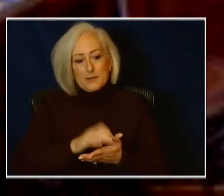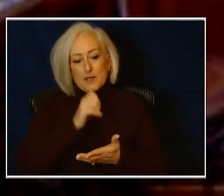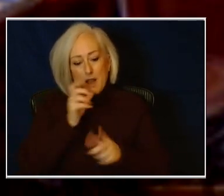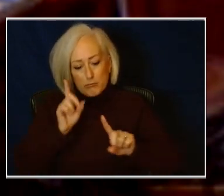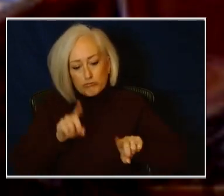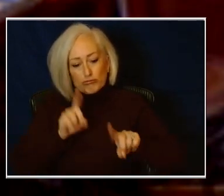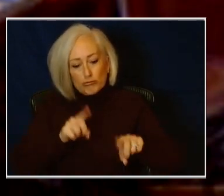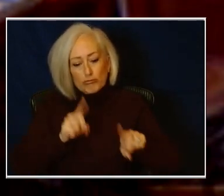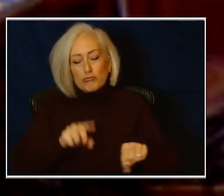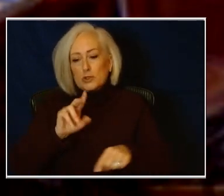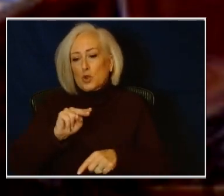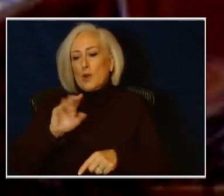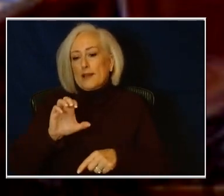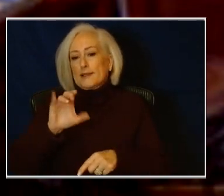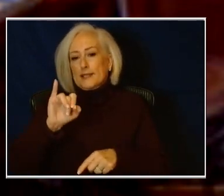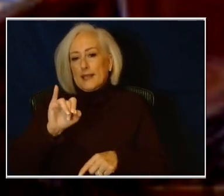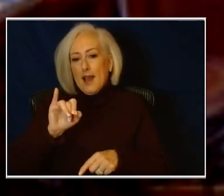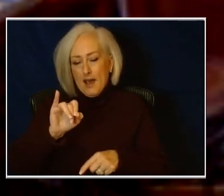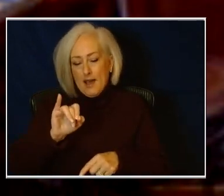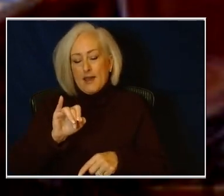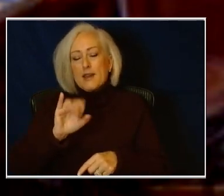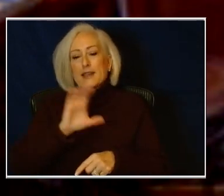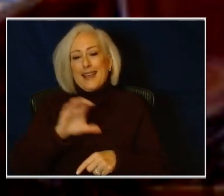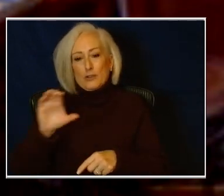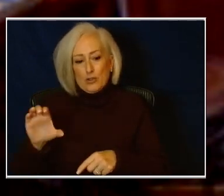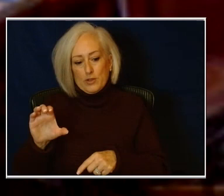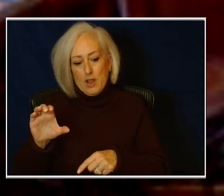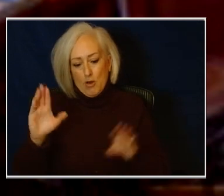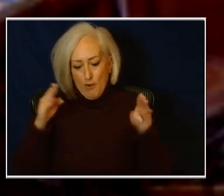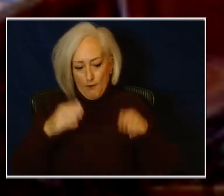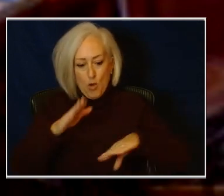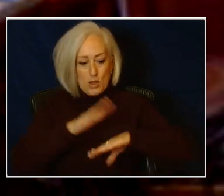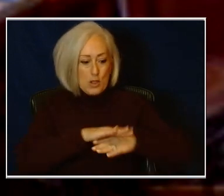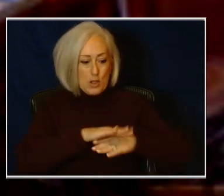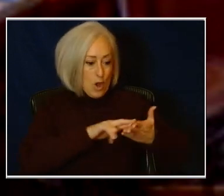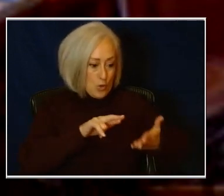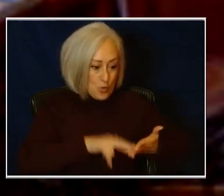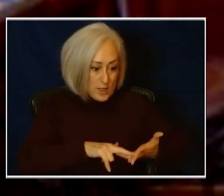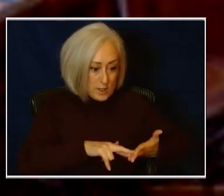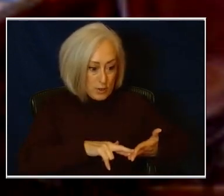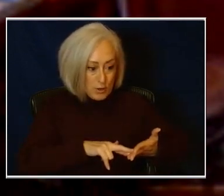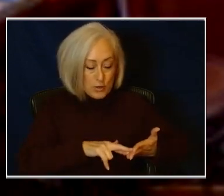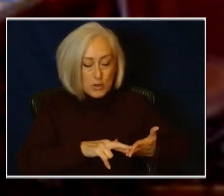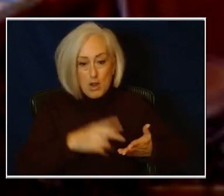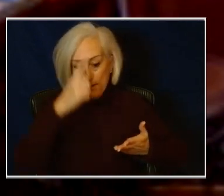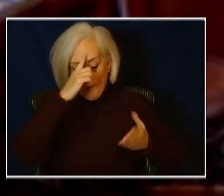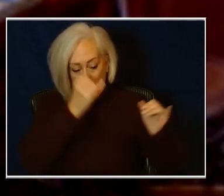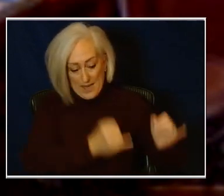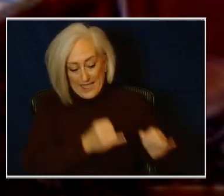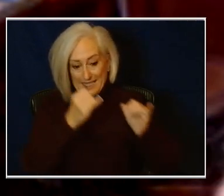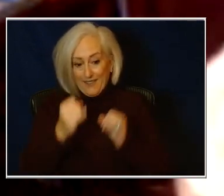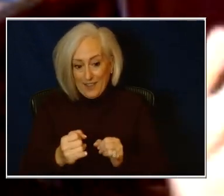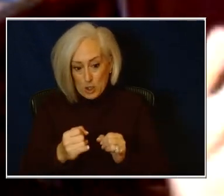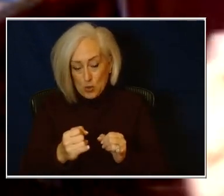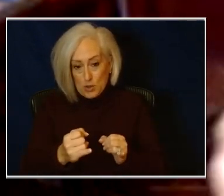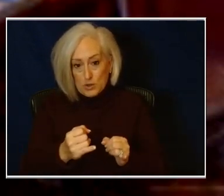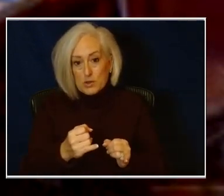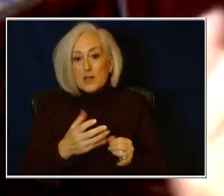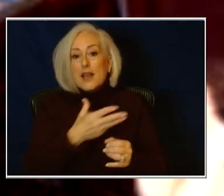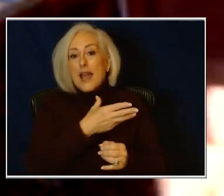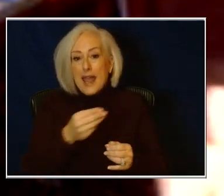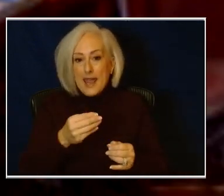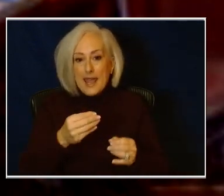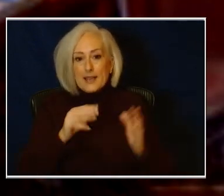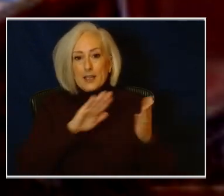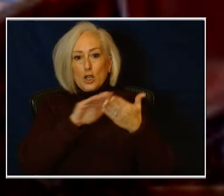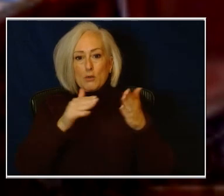an NCI cancer center, where they're focused on research not only on an individual level for patients, but also on a